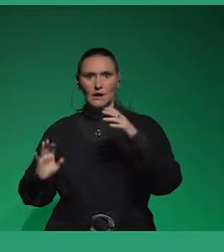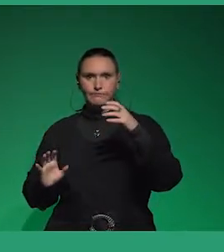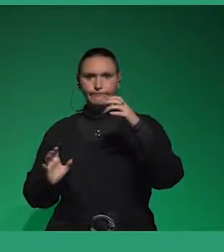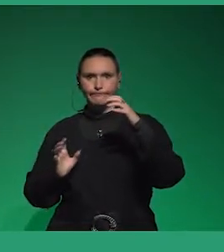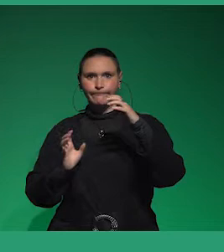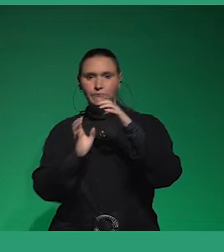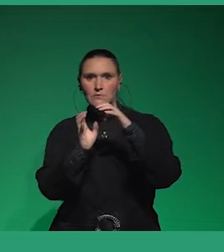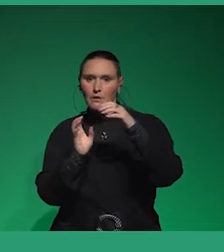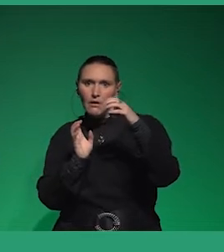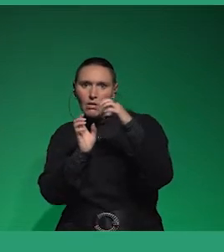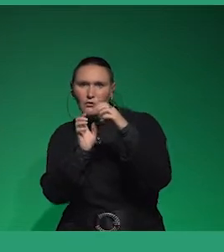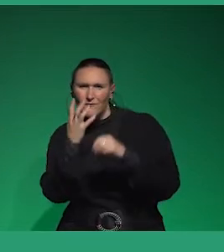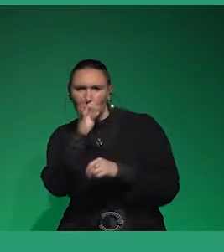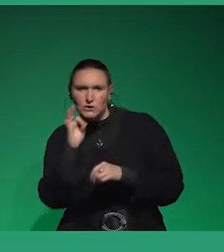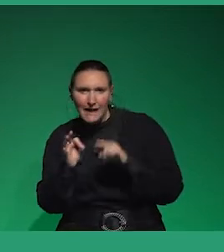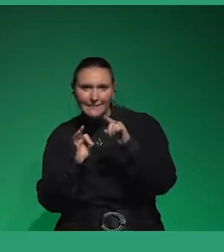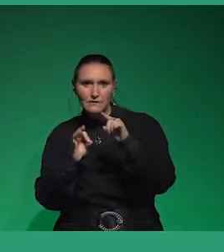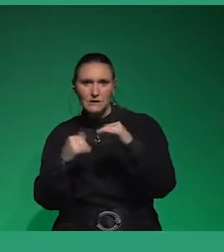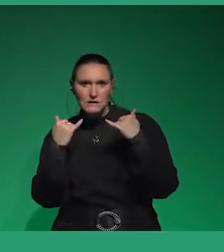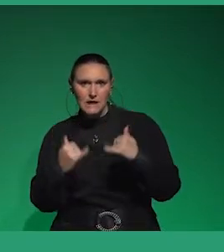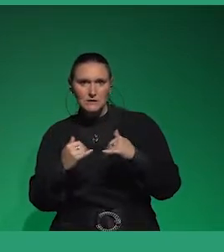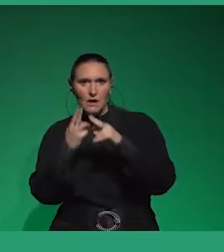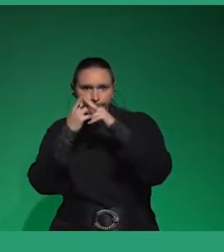area remains in